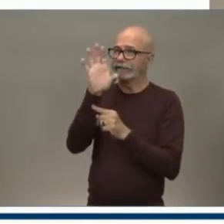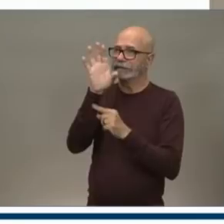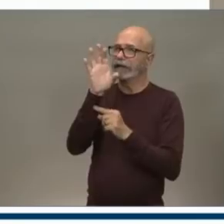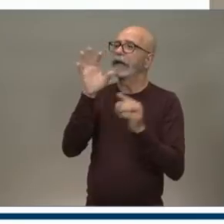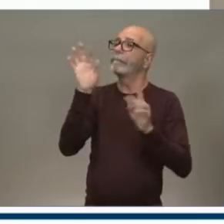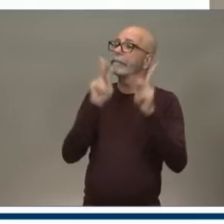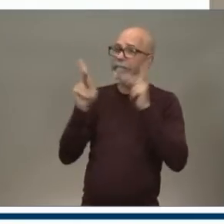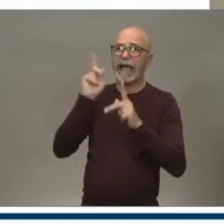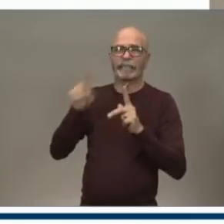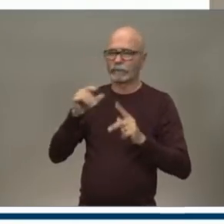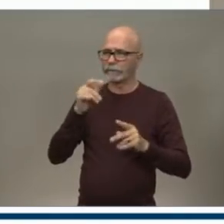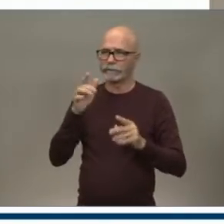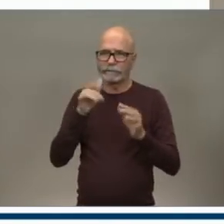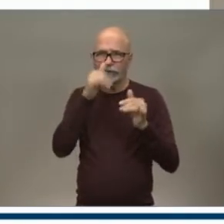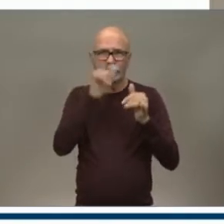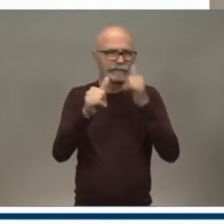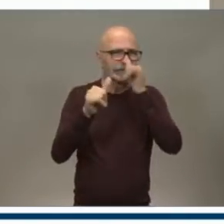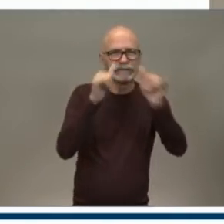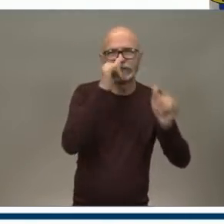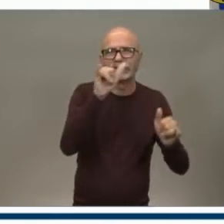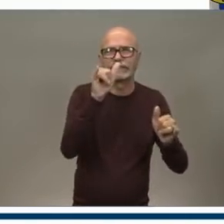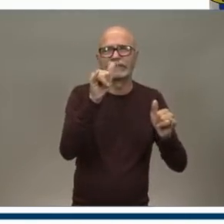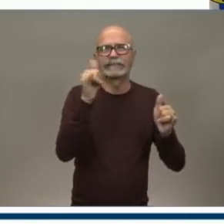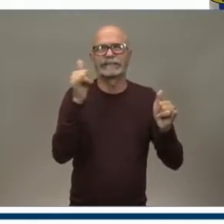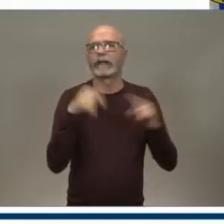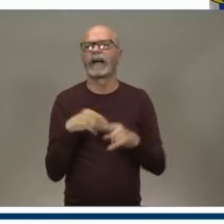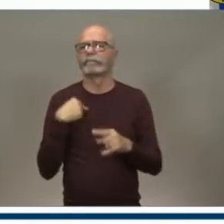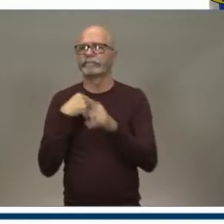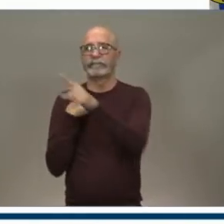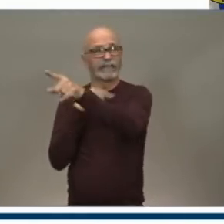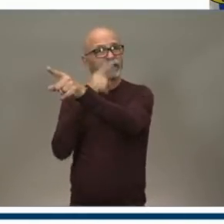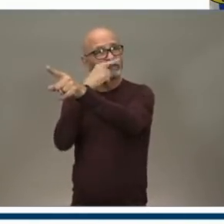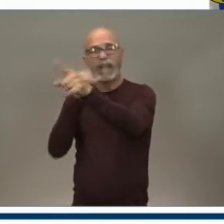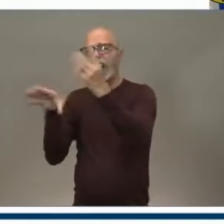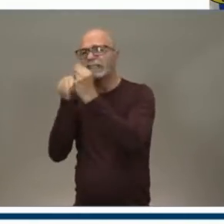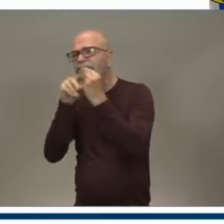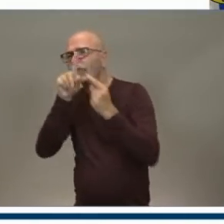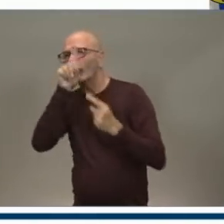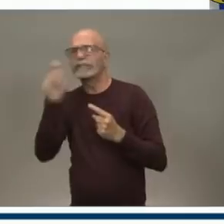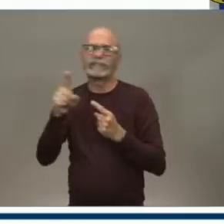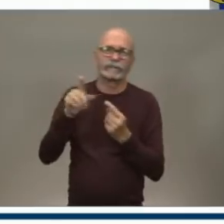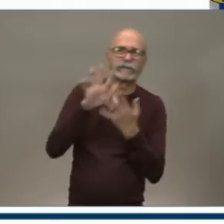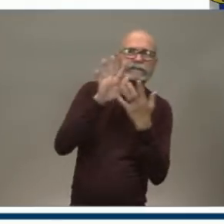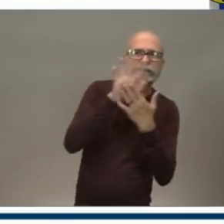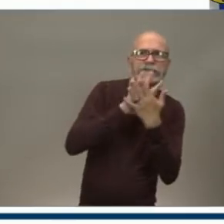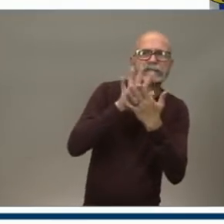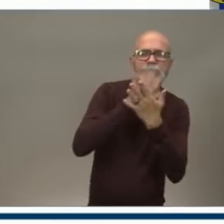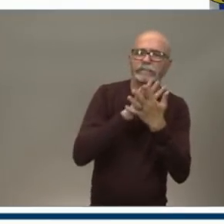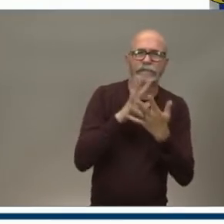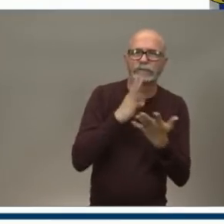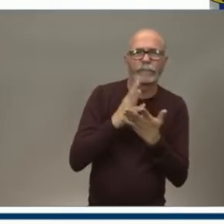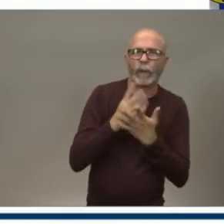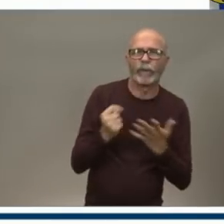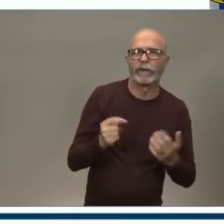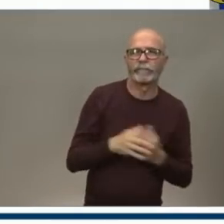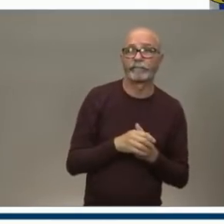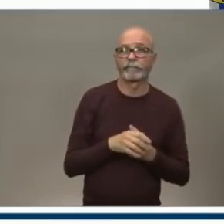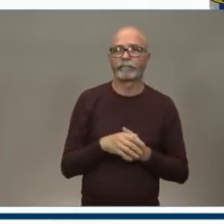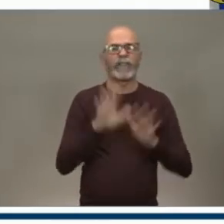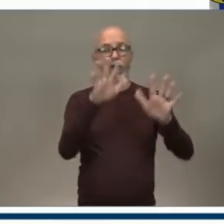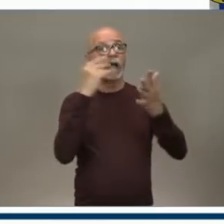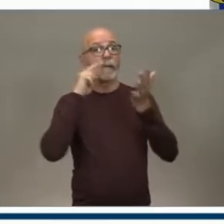Sorry, can you repeat your second question? For those people who are identified as contacts, what percentage of them